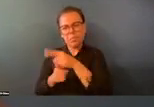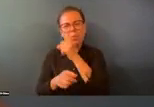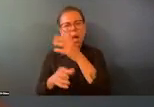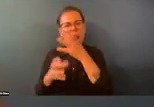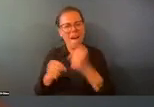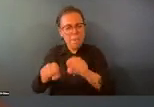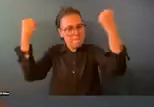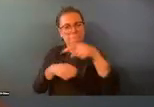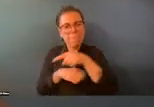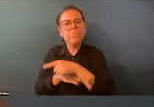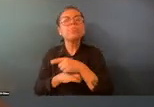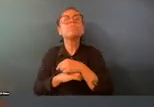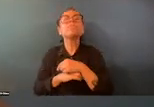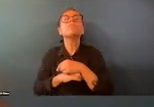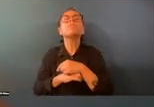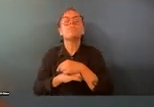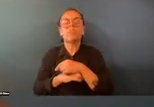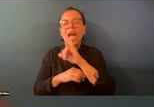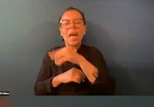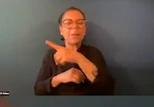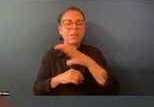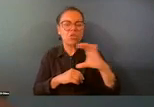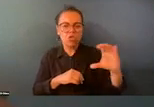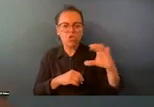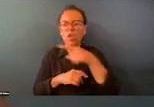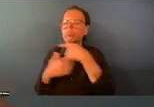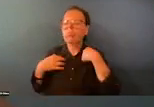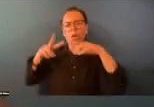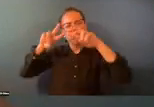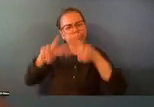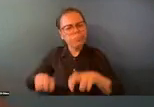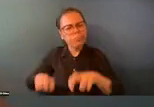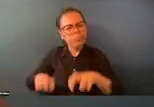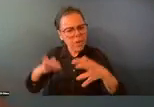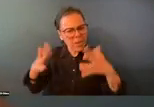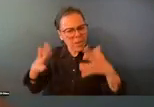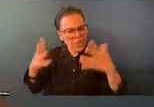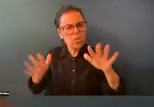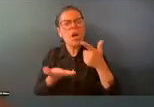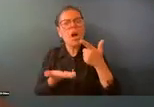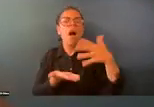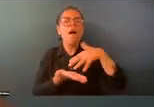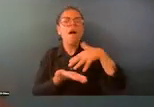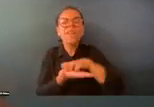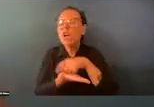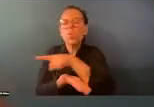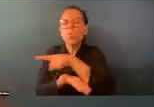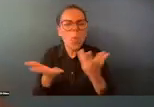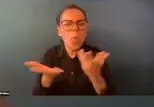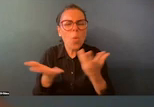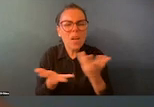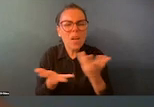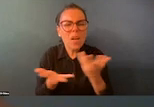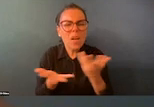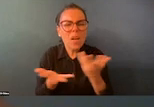Panel on Climate Change, or IPCC. People who are already most vulnerable and marginalized, especially in low and middle